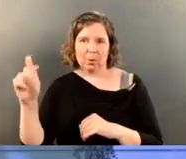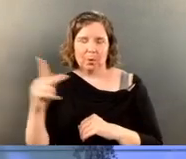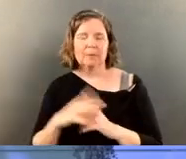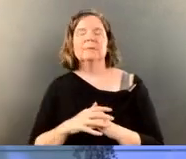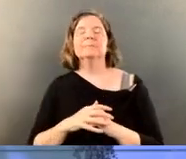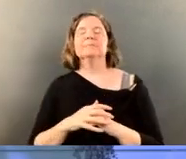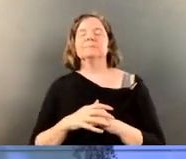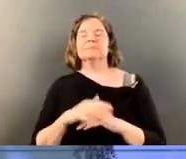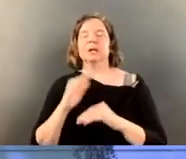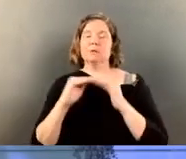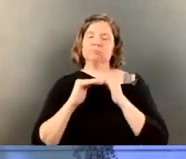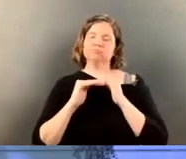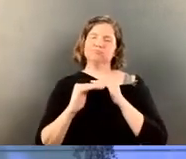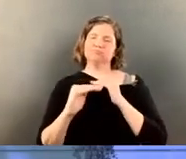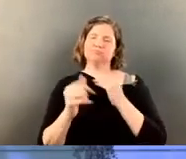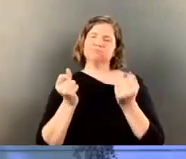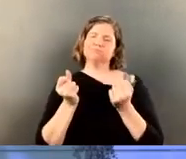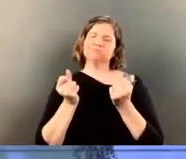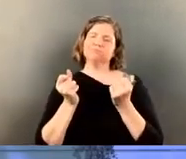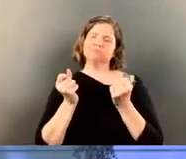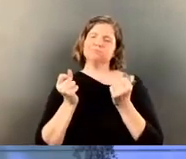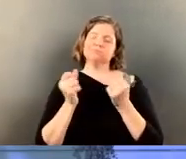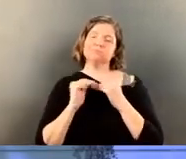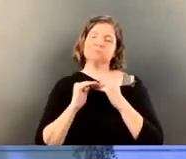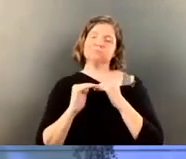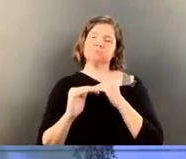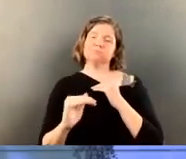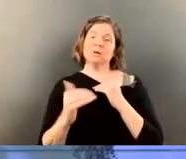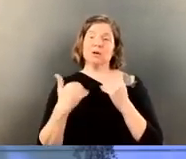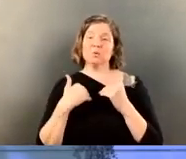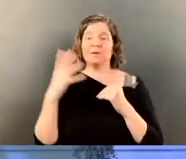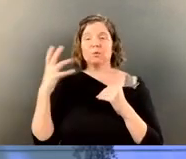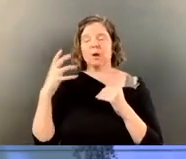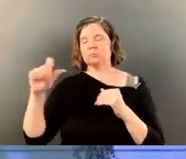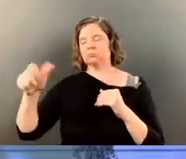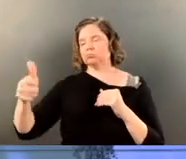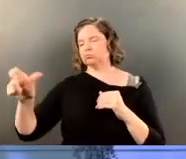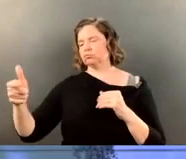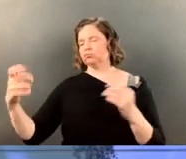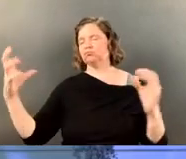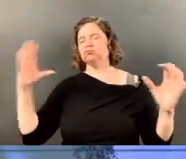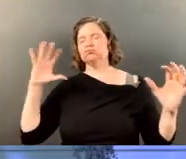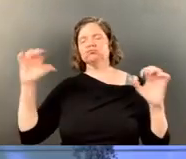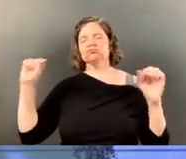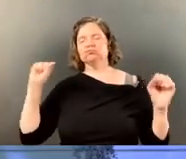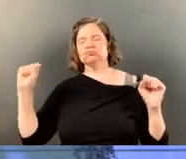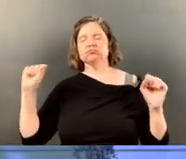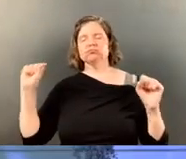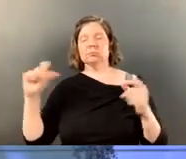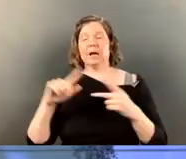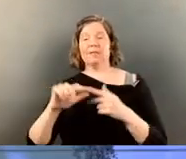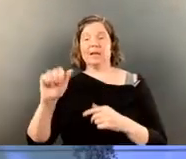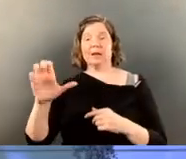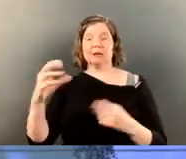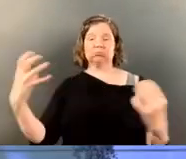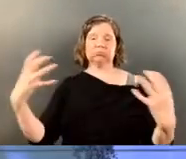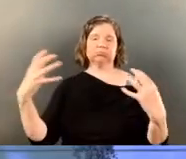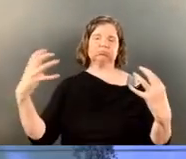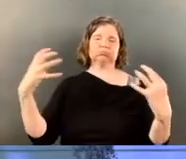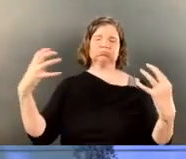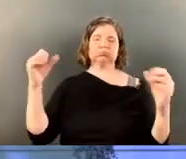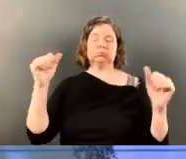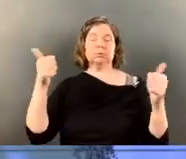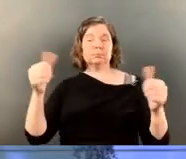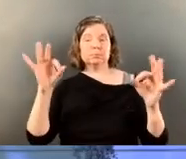the highway, right? Like, you're going down the road, and you've got the radio on just at the right volume, and you've got the air conditioner on at just the